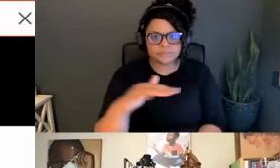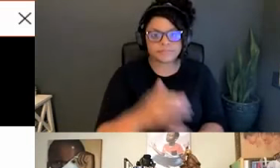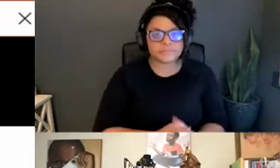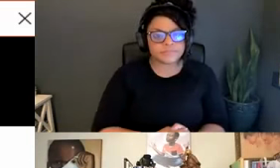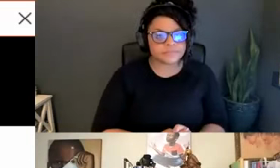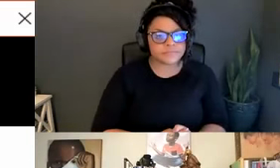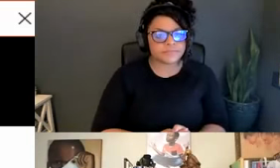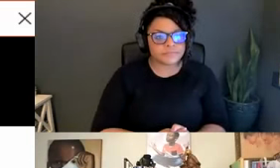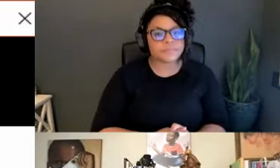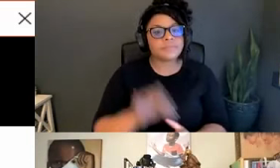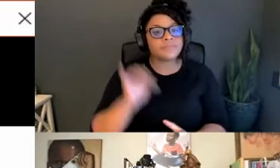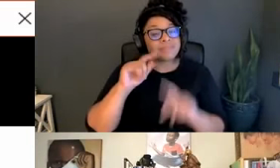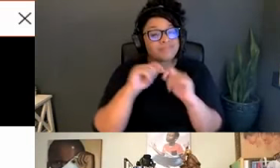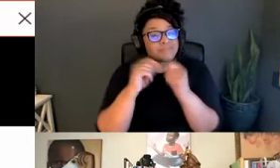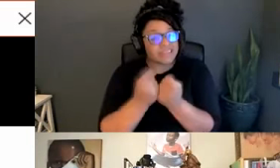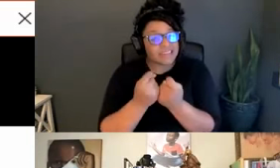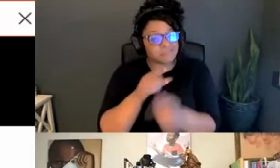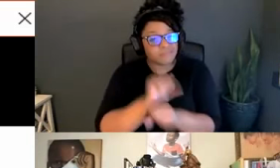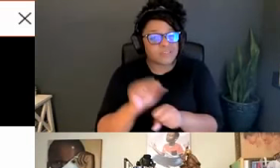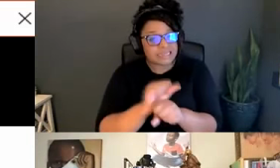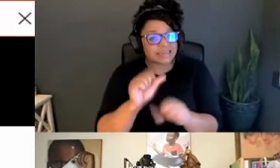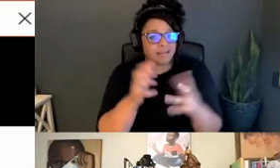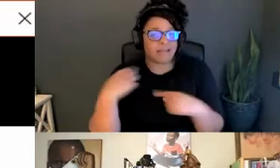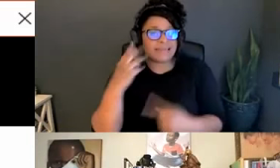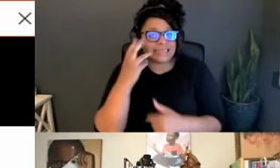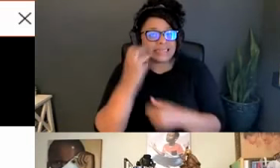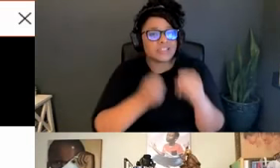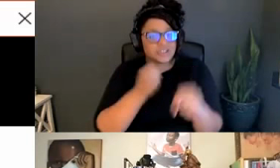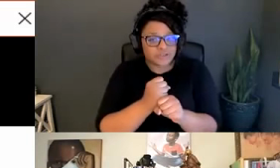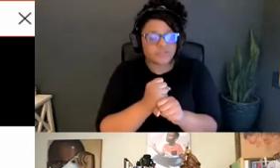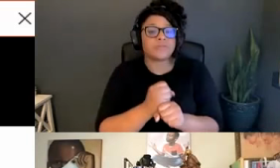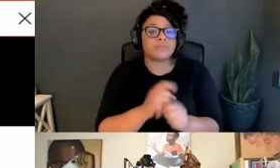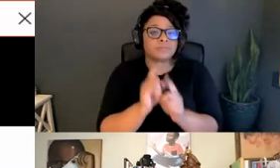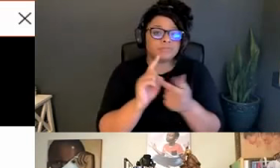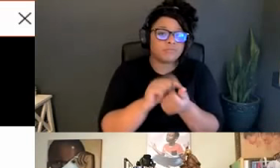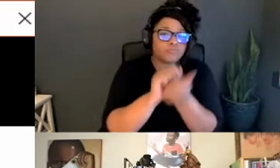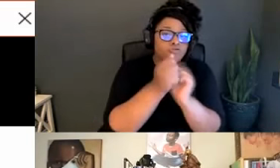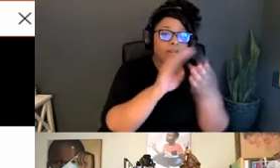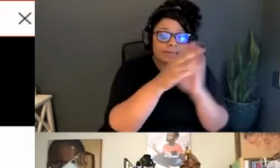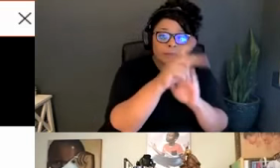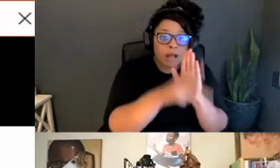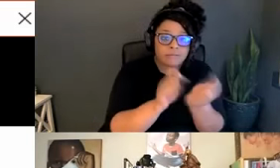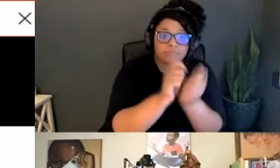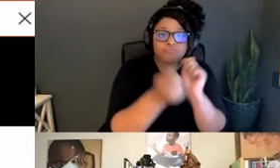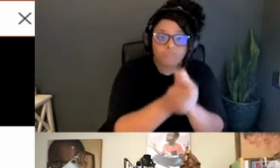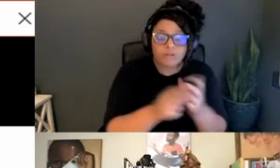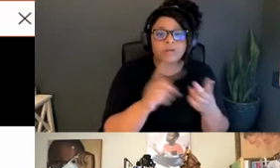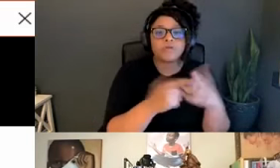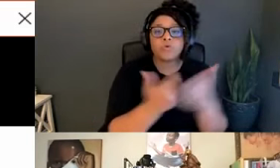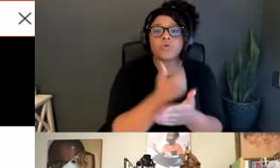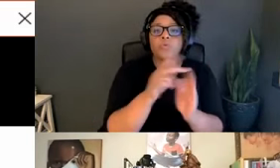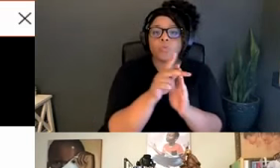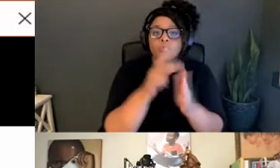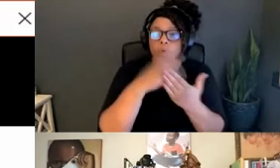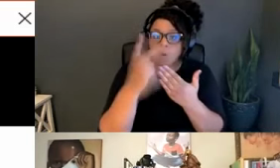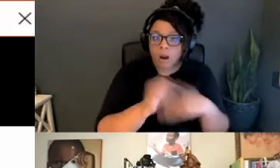And that team has done a lot over the last 6 years together, from changing city policy, creating new programs,